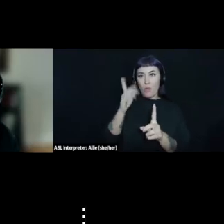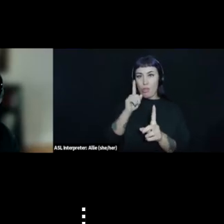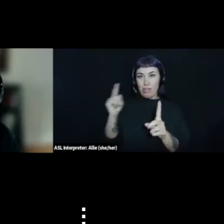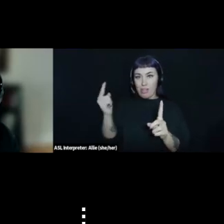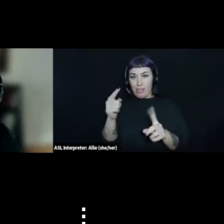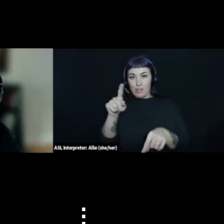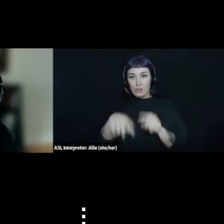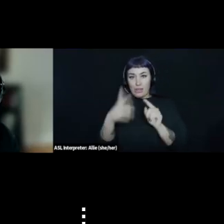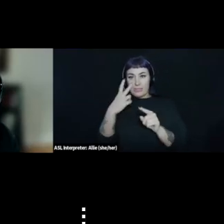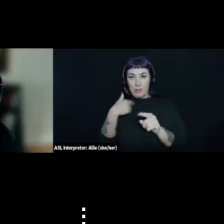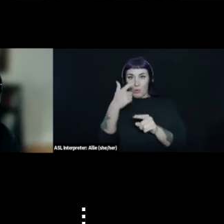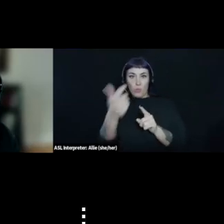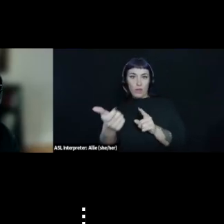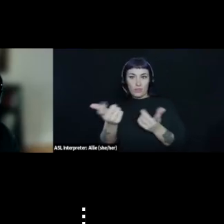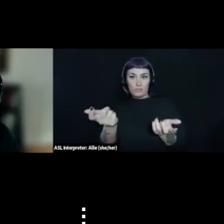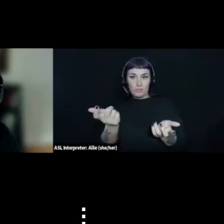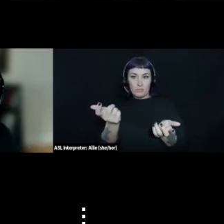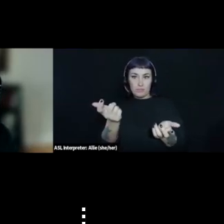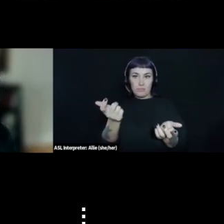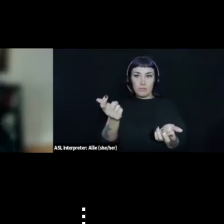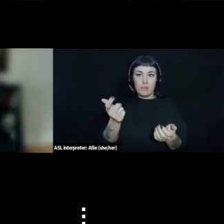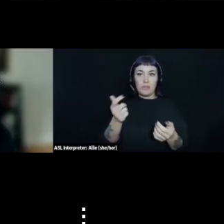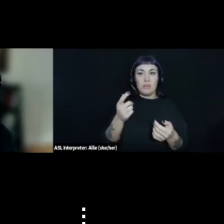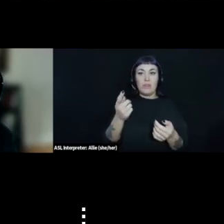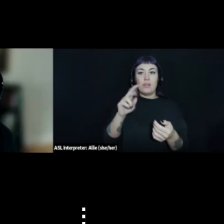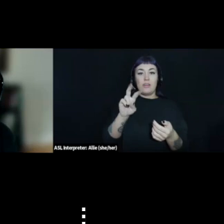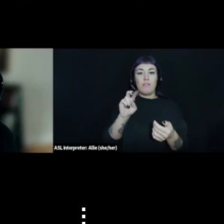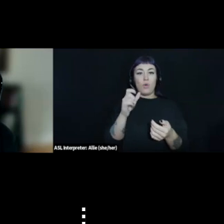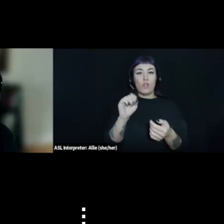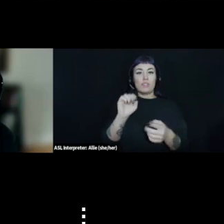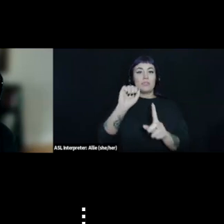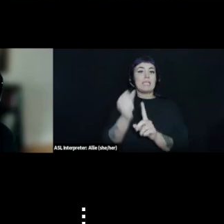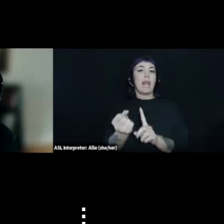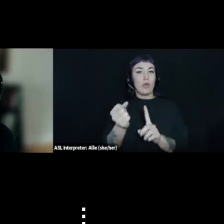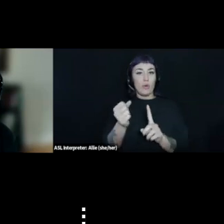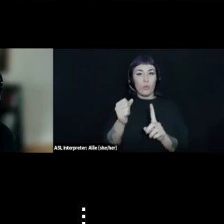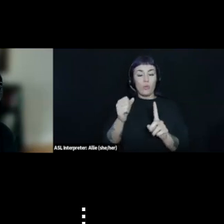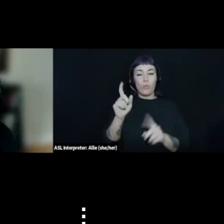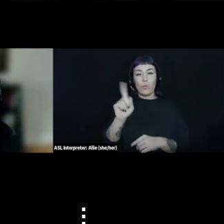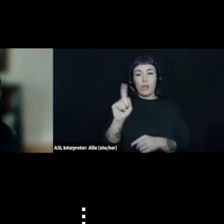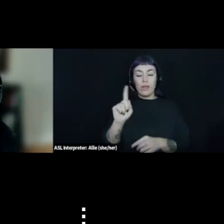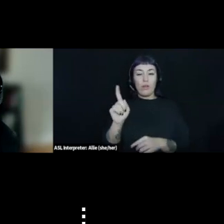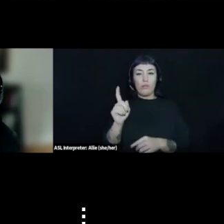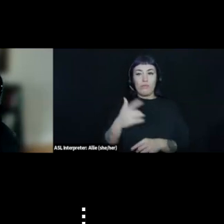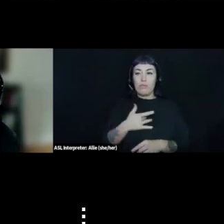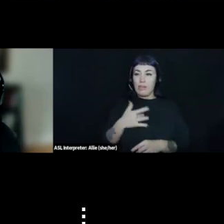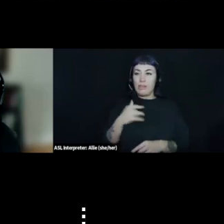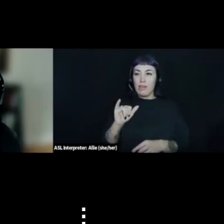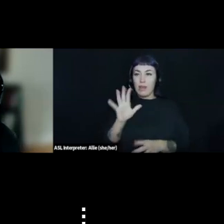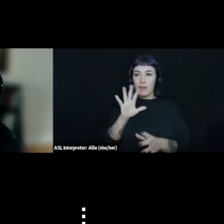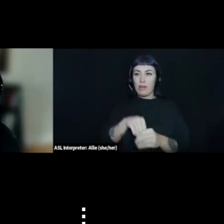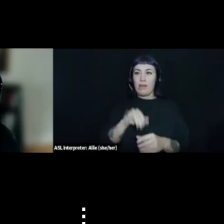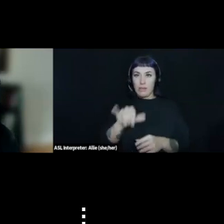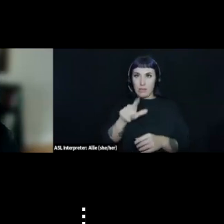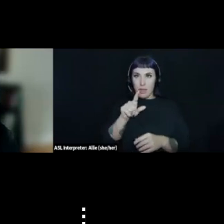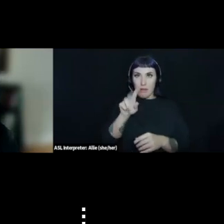up where you can't see me and watch? We have a voyeurism scenario where we feel like we're engaging in